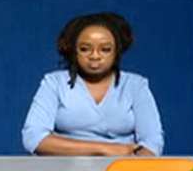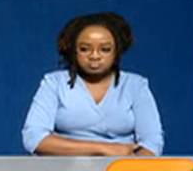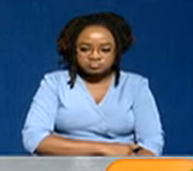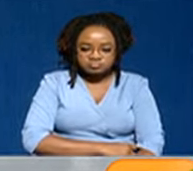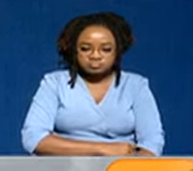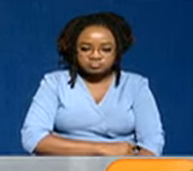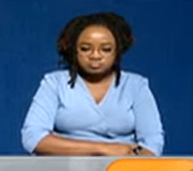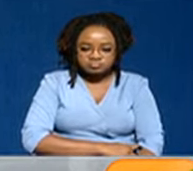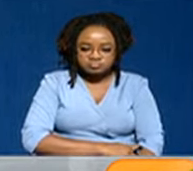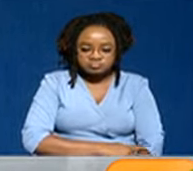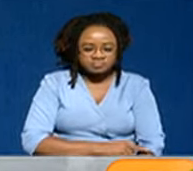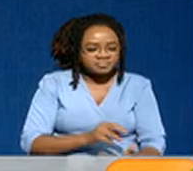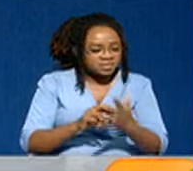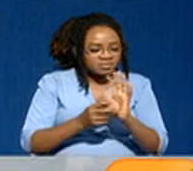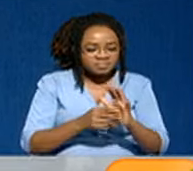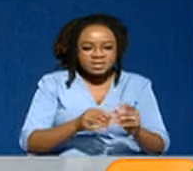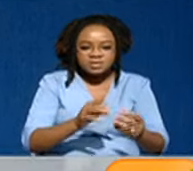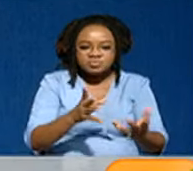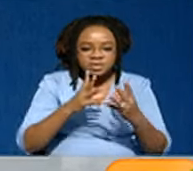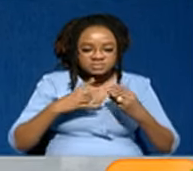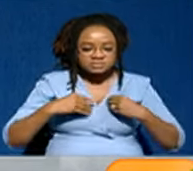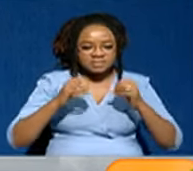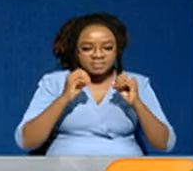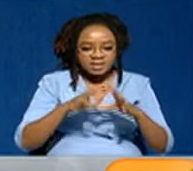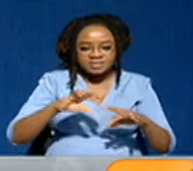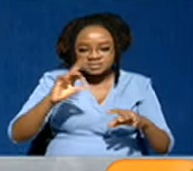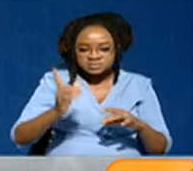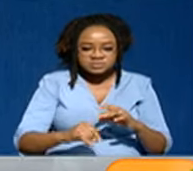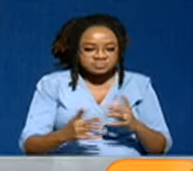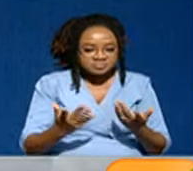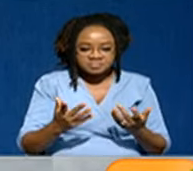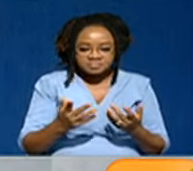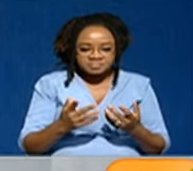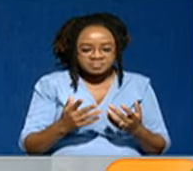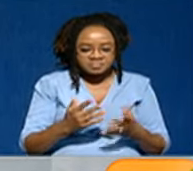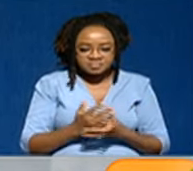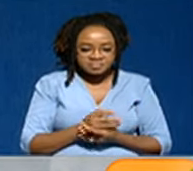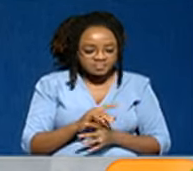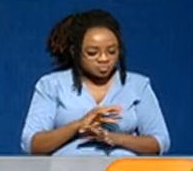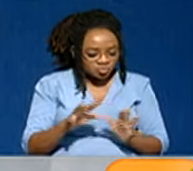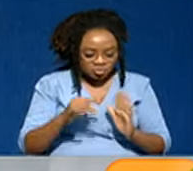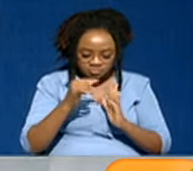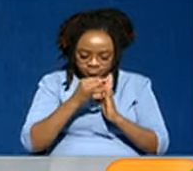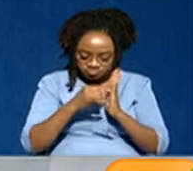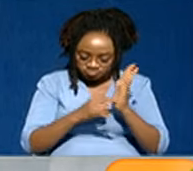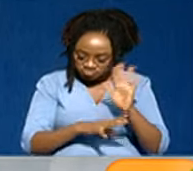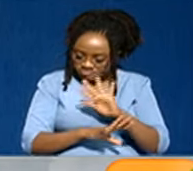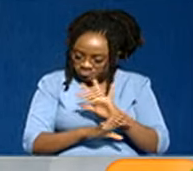You're not going to take anything less than what you've said, basically.